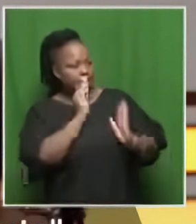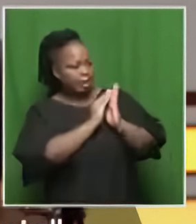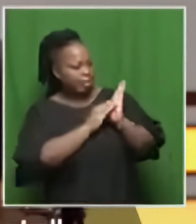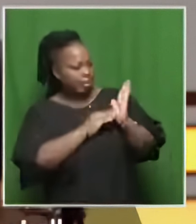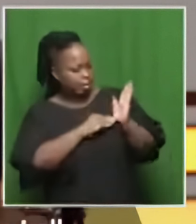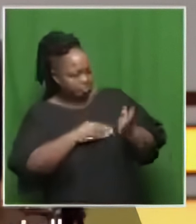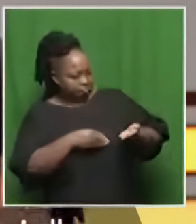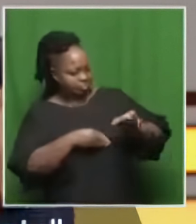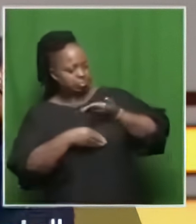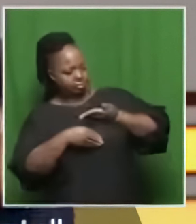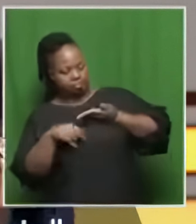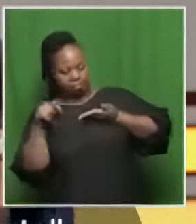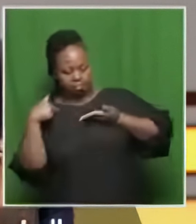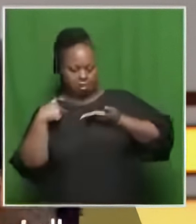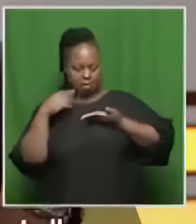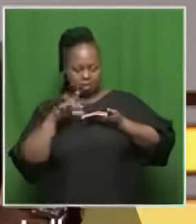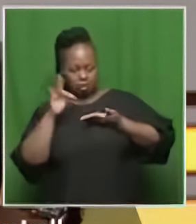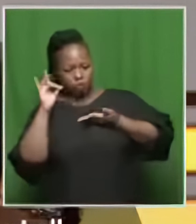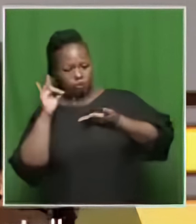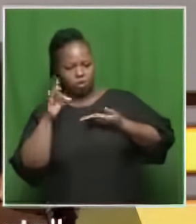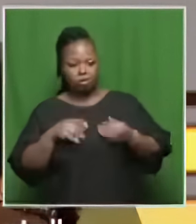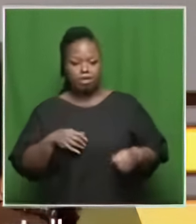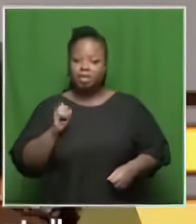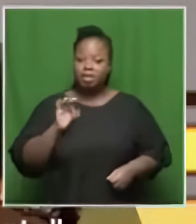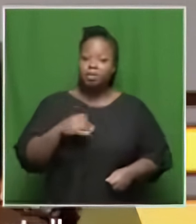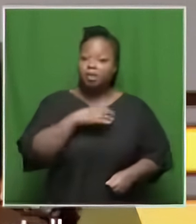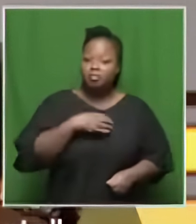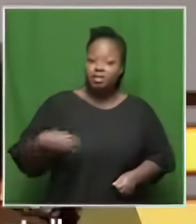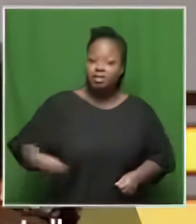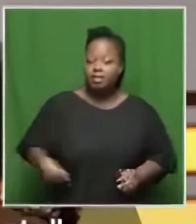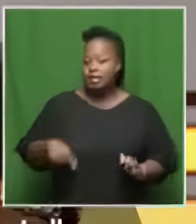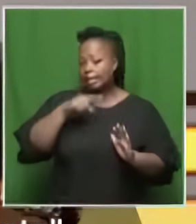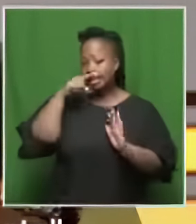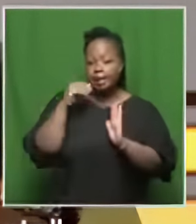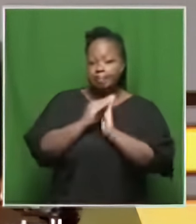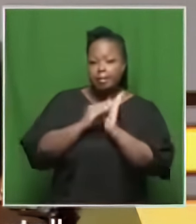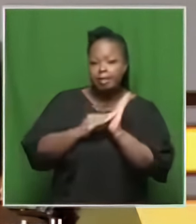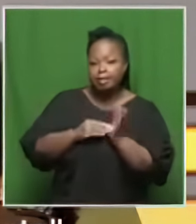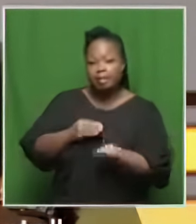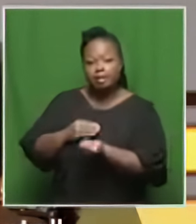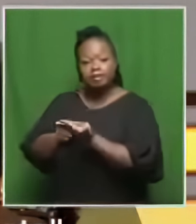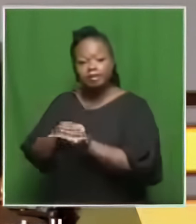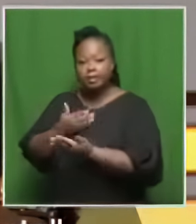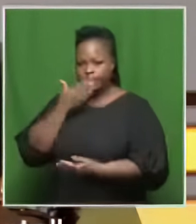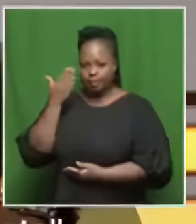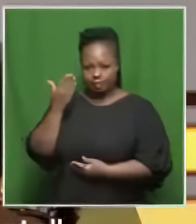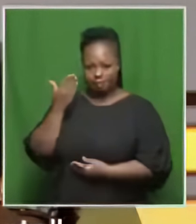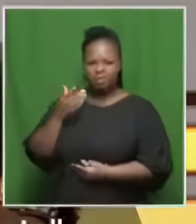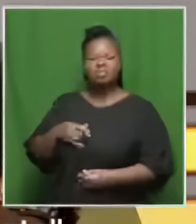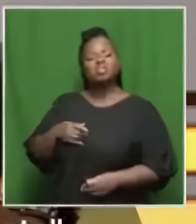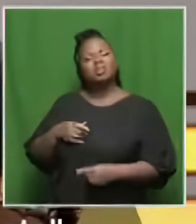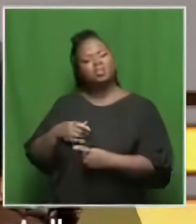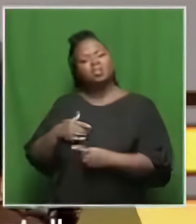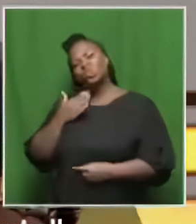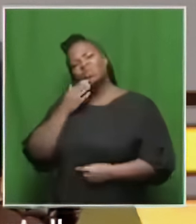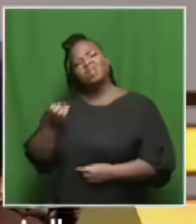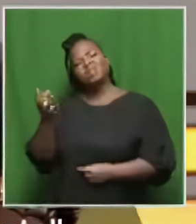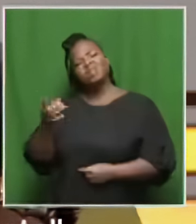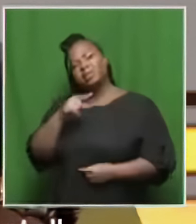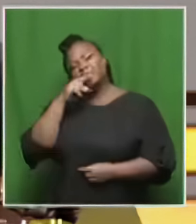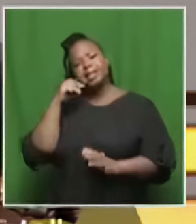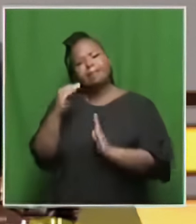had to choose a suitable candidate. If the president did not give him that list to choose a suitable candidate, who gave him